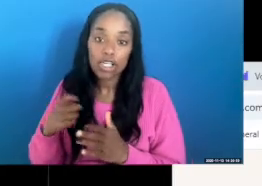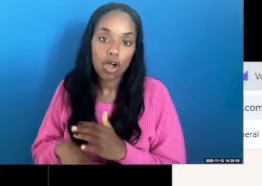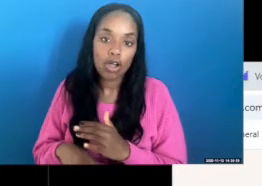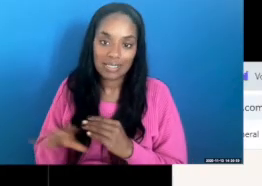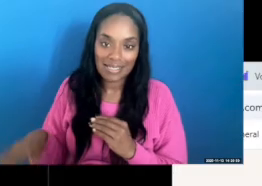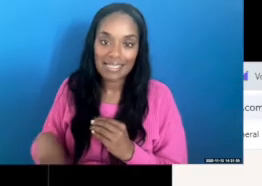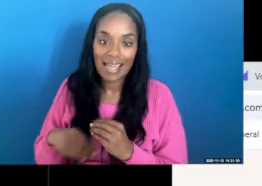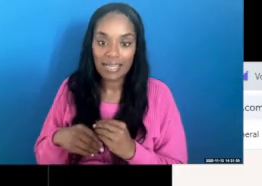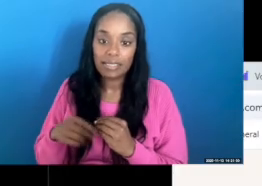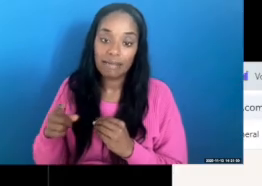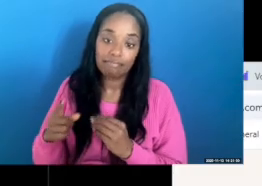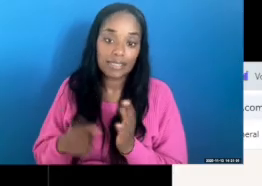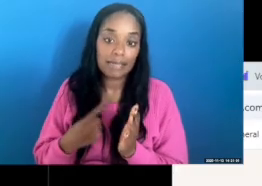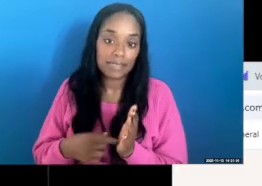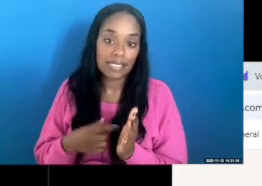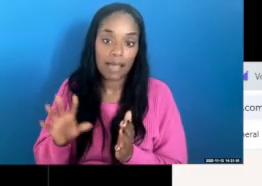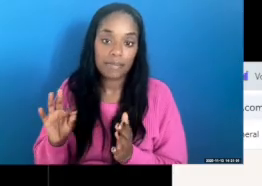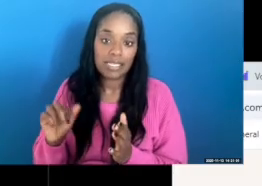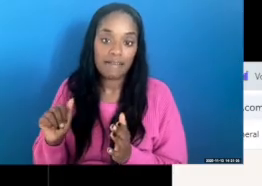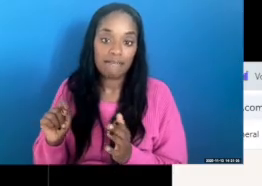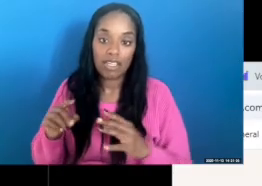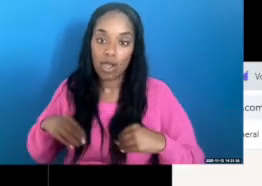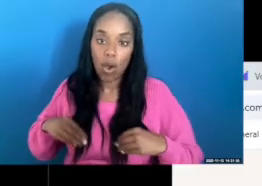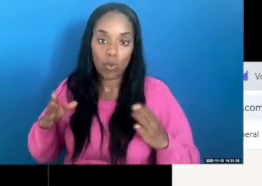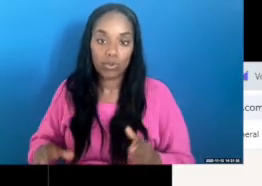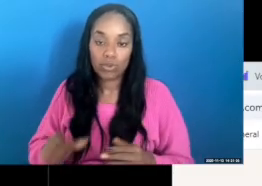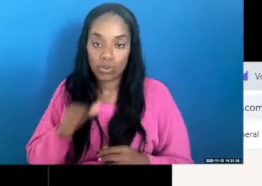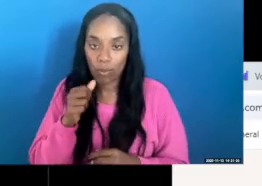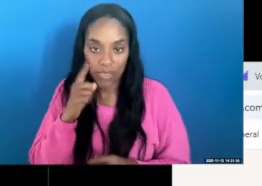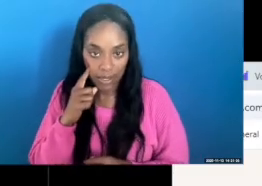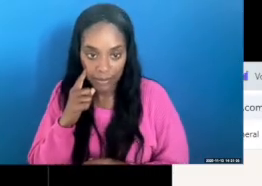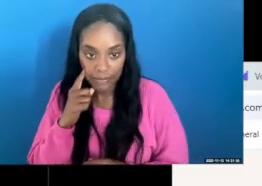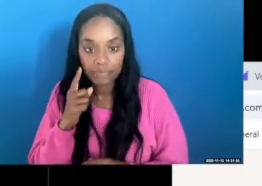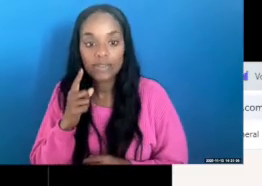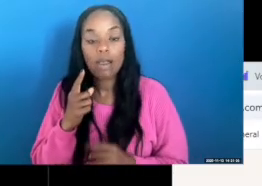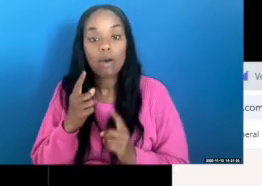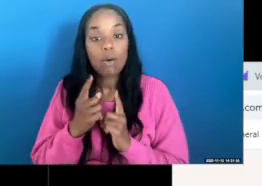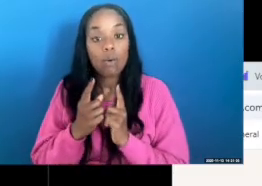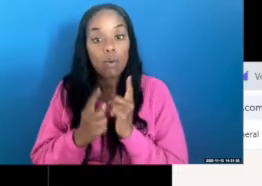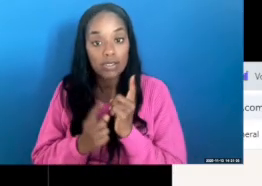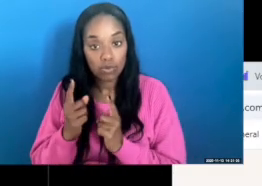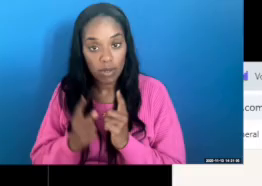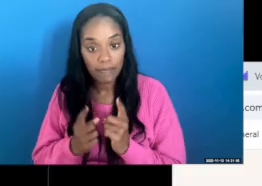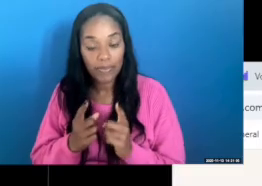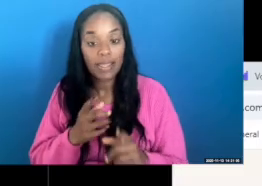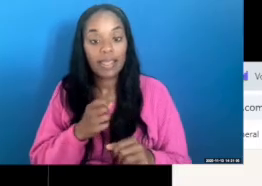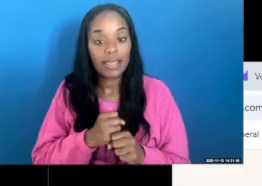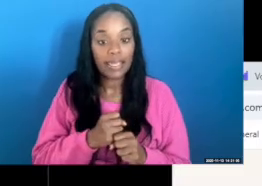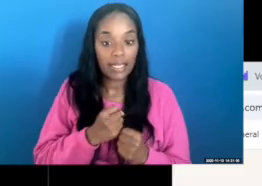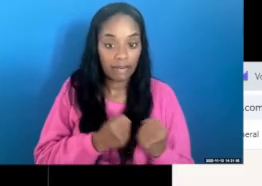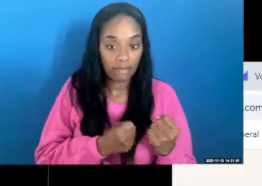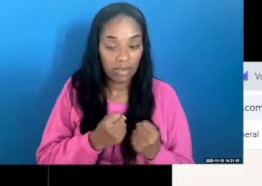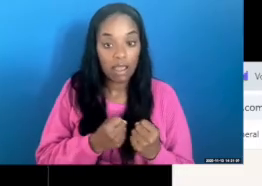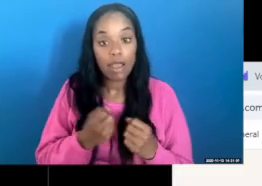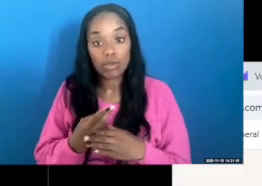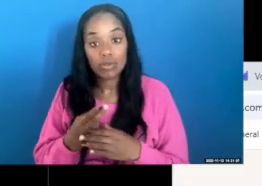for those vehicles. So in addition to getting the vehicles themselves, they have to look at the infrastructure for that, which is an added cost to them that the